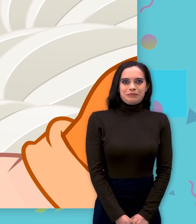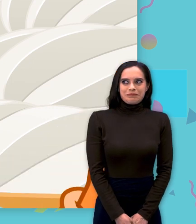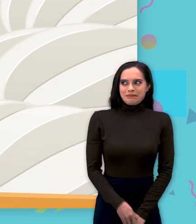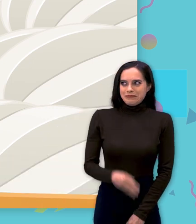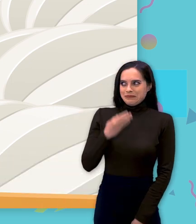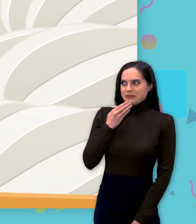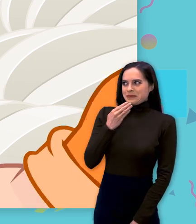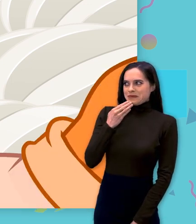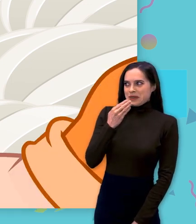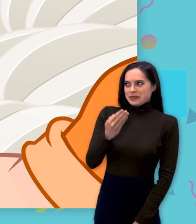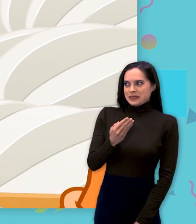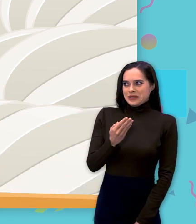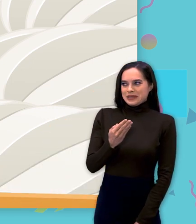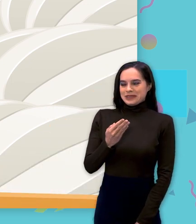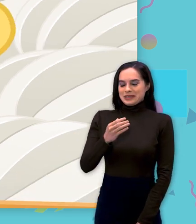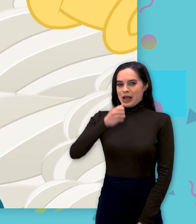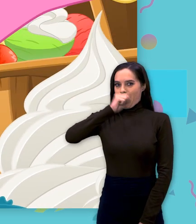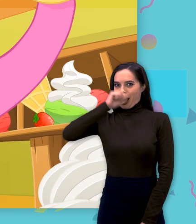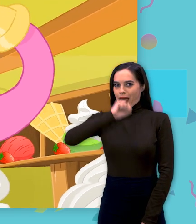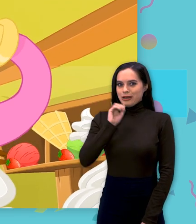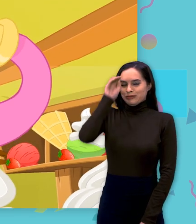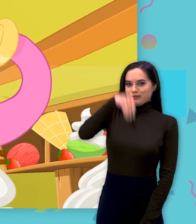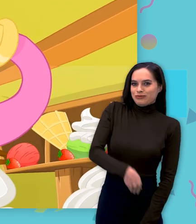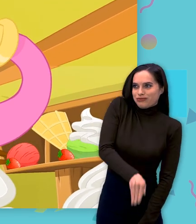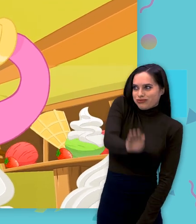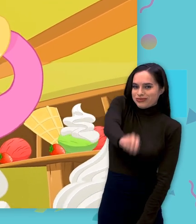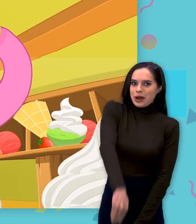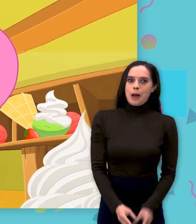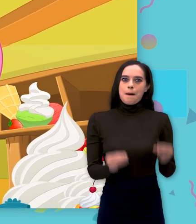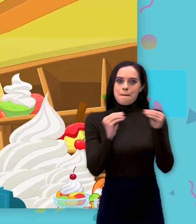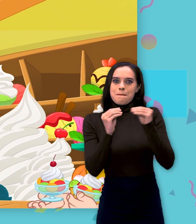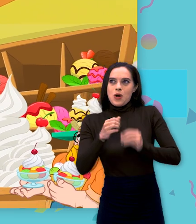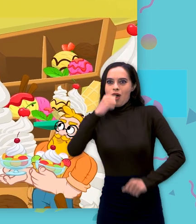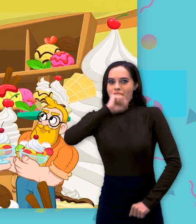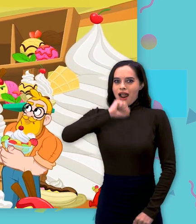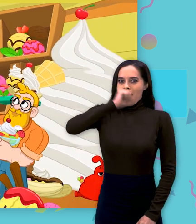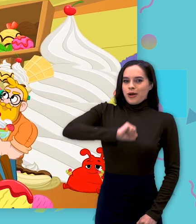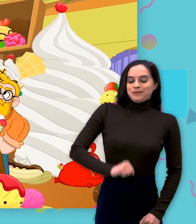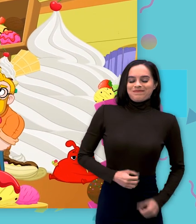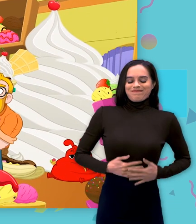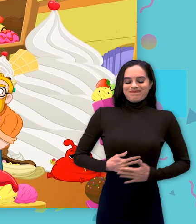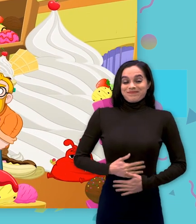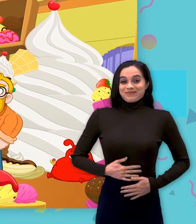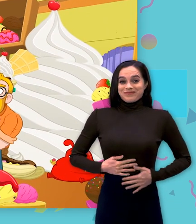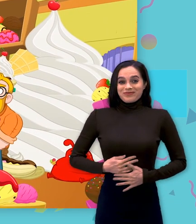Yes, thank you, Jolly Fat. More ice cream.